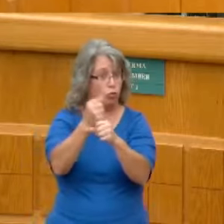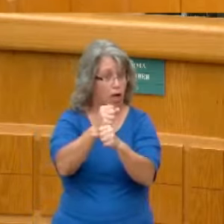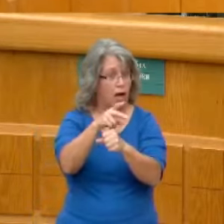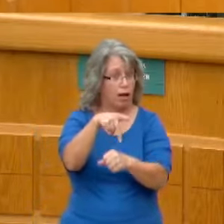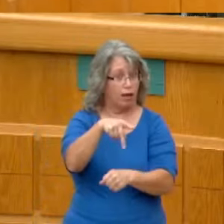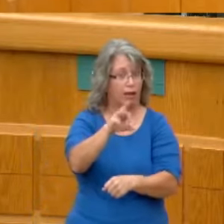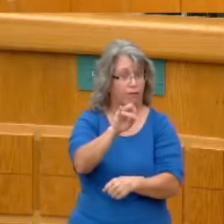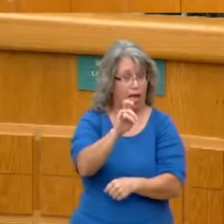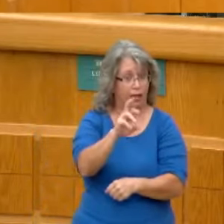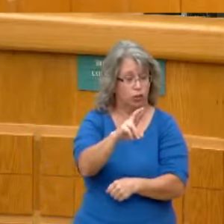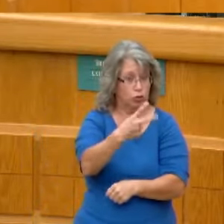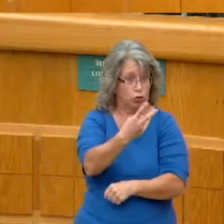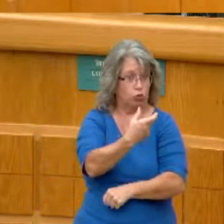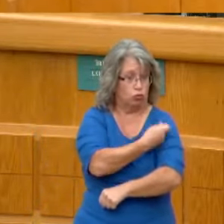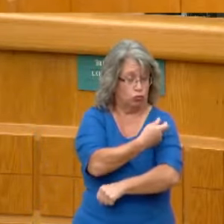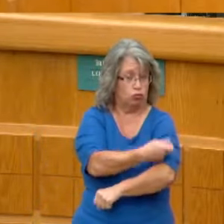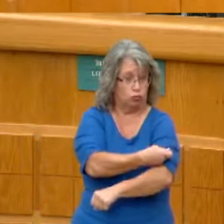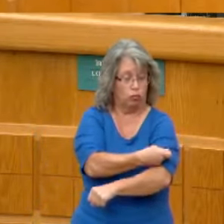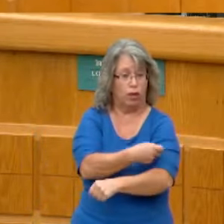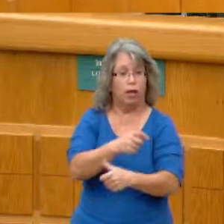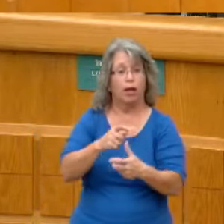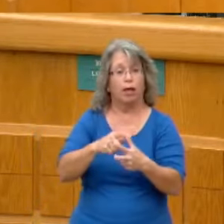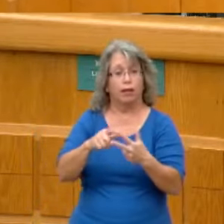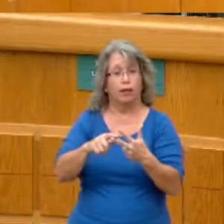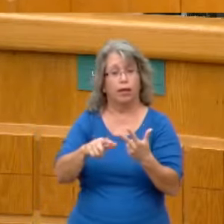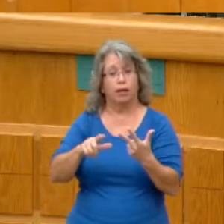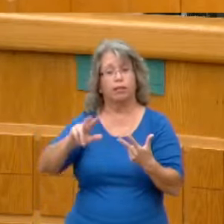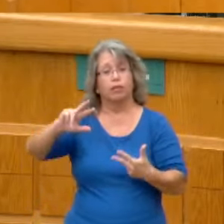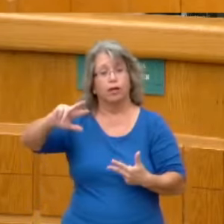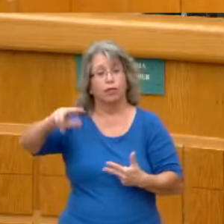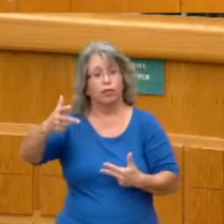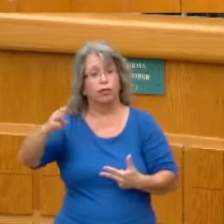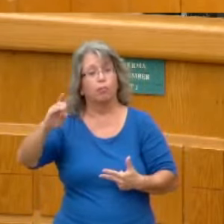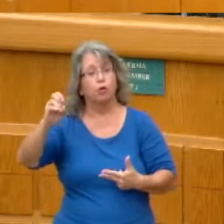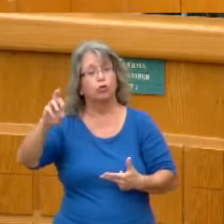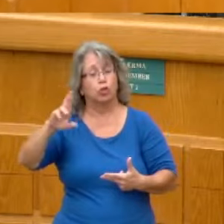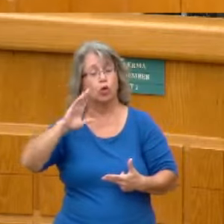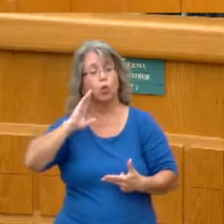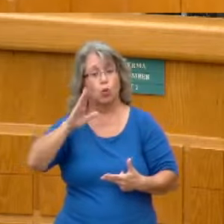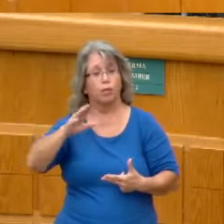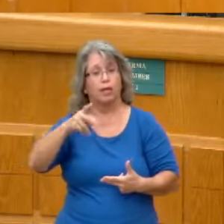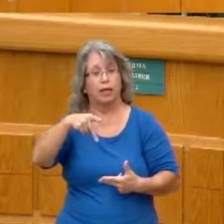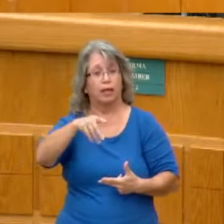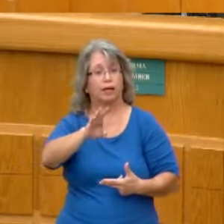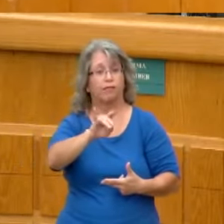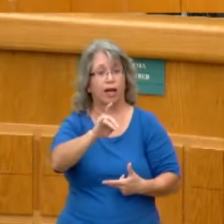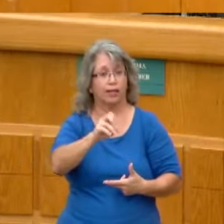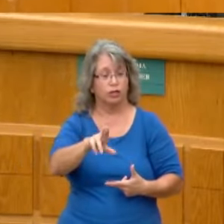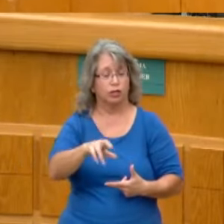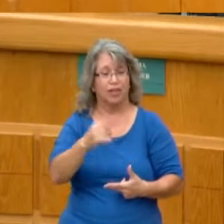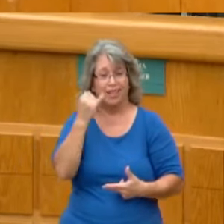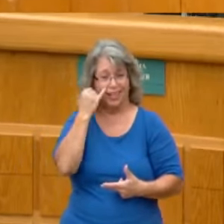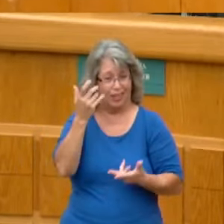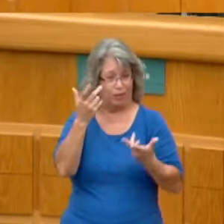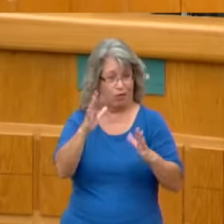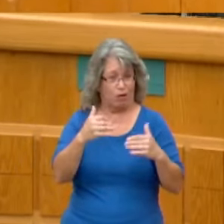two Pfizers, your booster more than likely will be Pfizer. If you had two shots of Moderna to complete the series, your booster will more